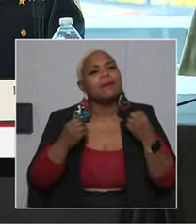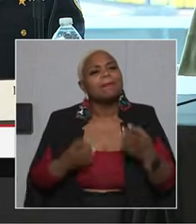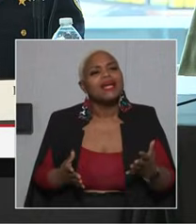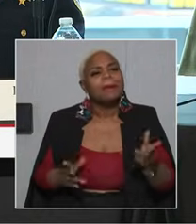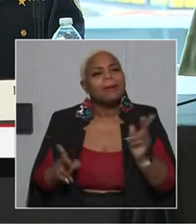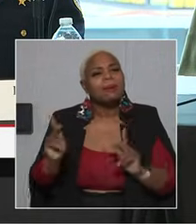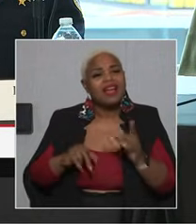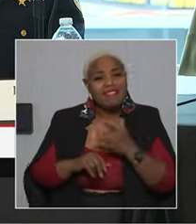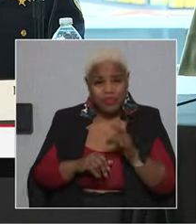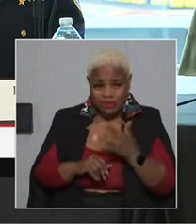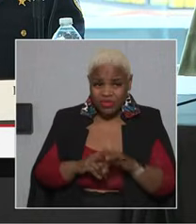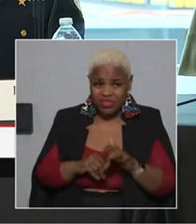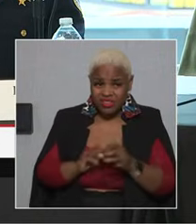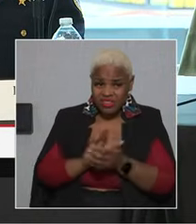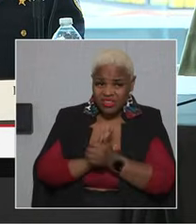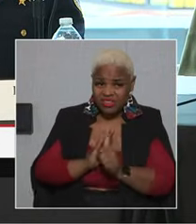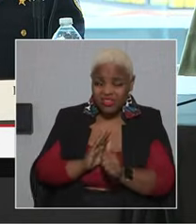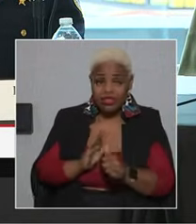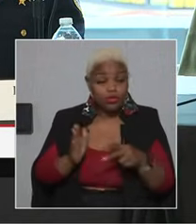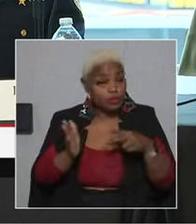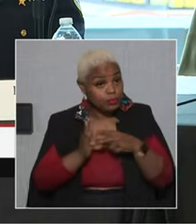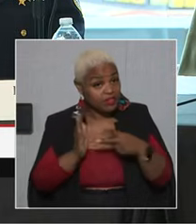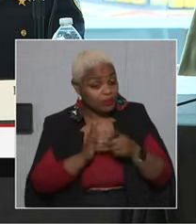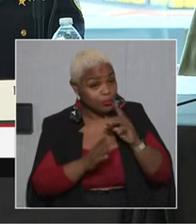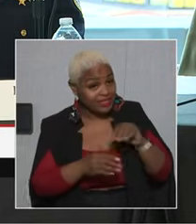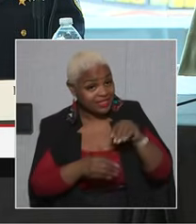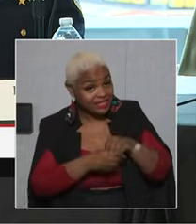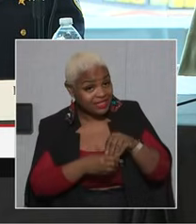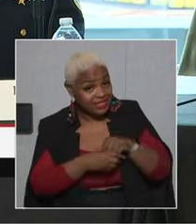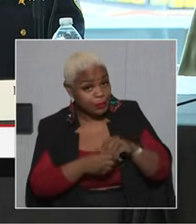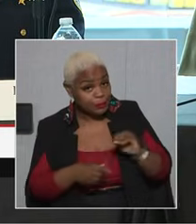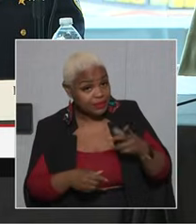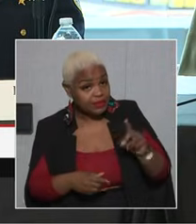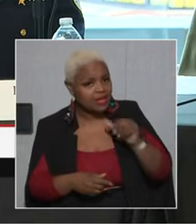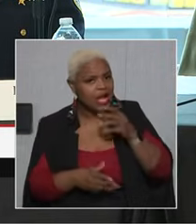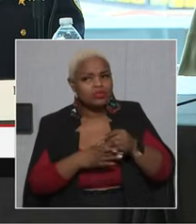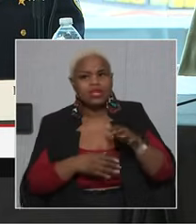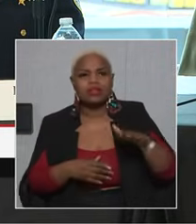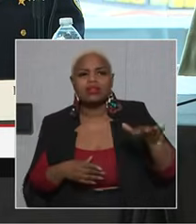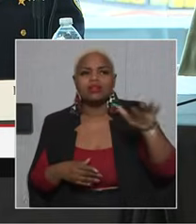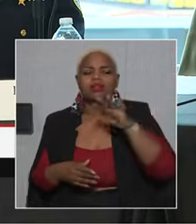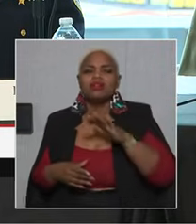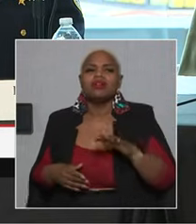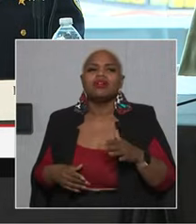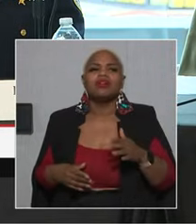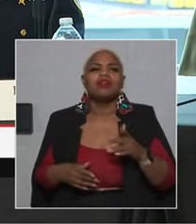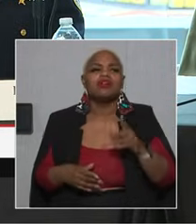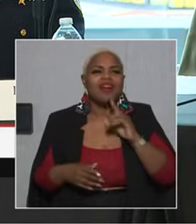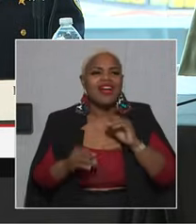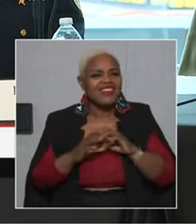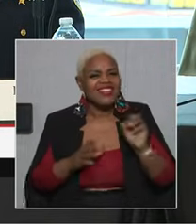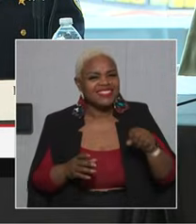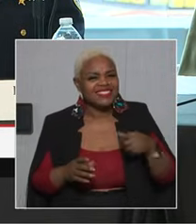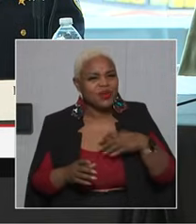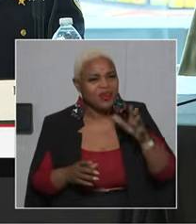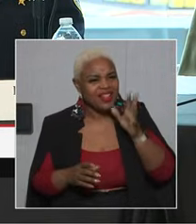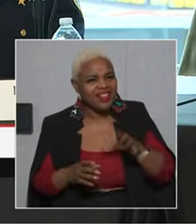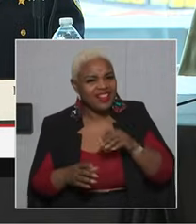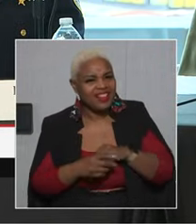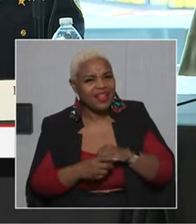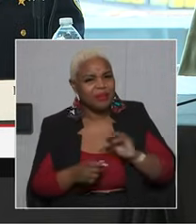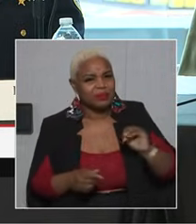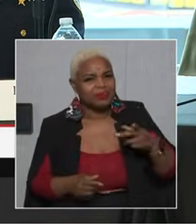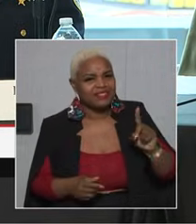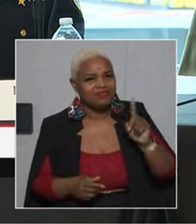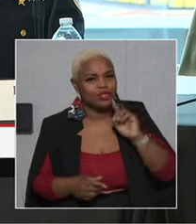indicate you'll be looking internally rather? Well, than obviously, I will. That doesn't mean I wouldn't look outside, but I'm obviously